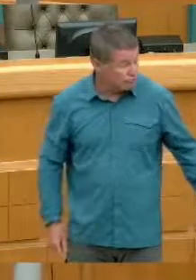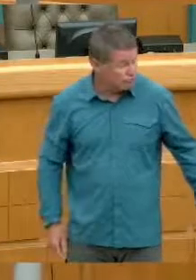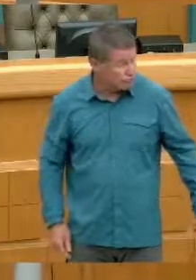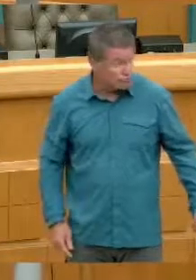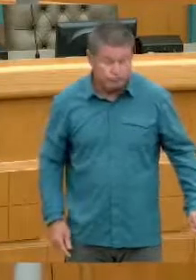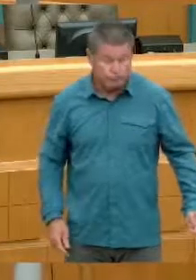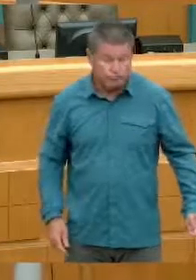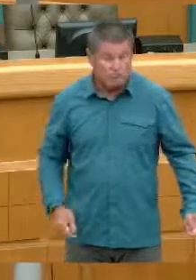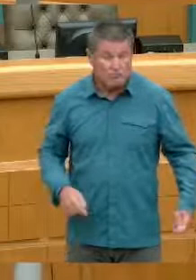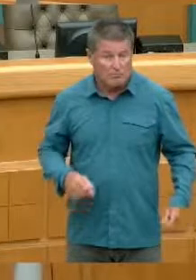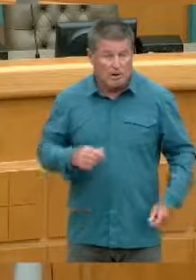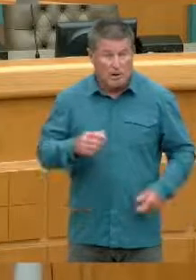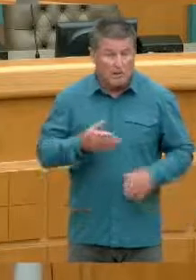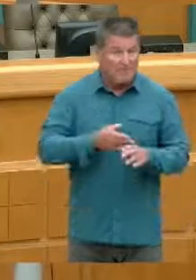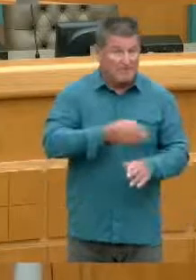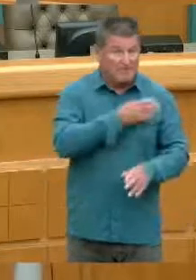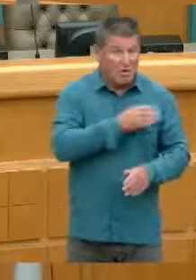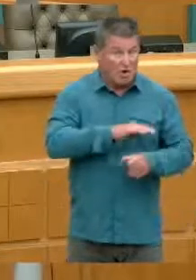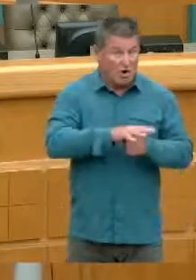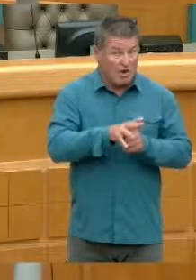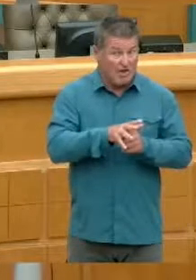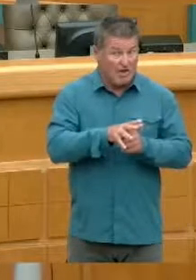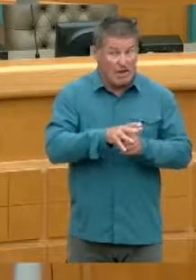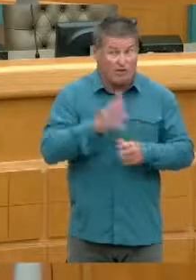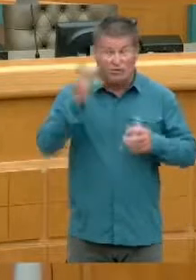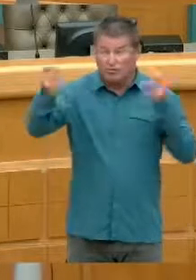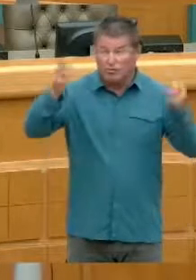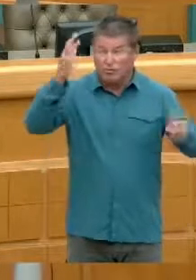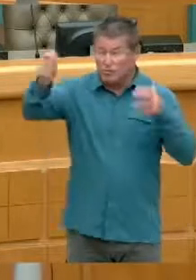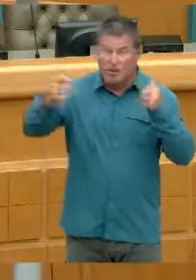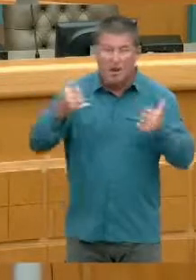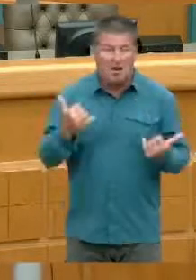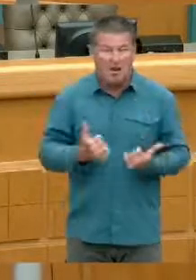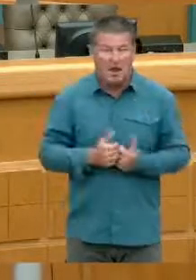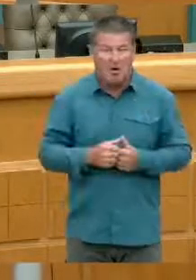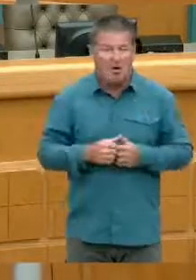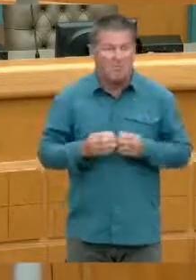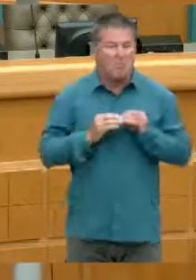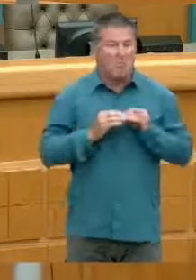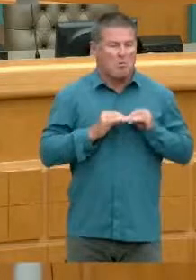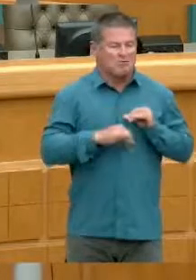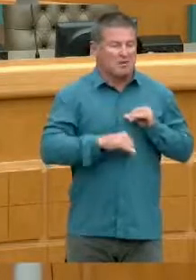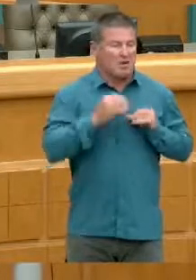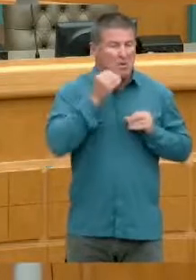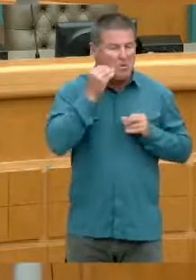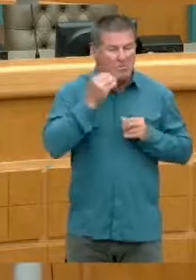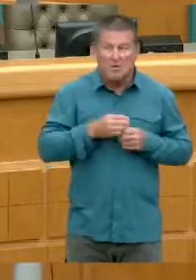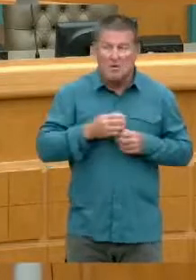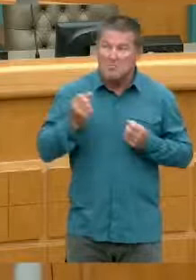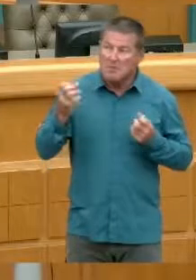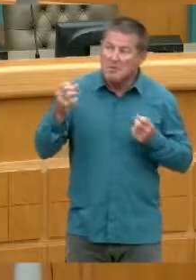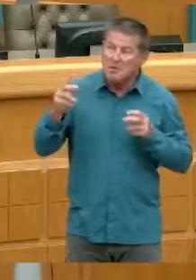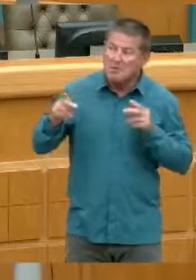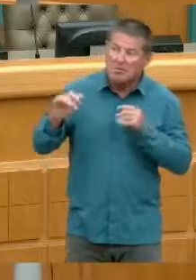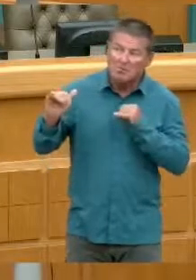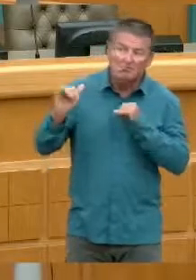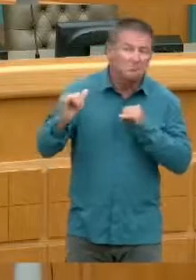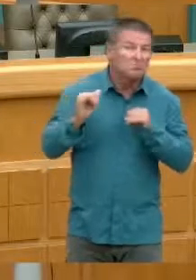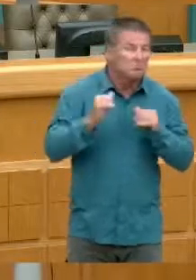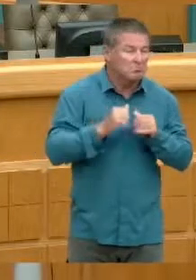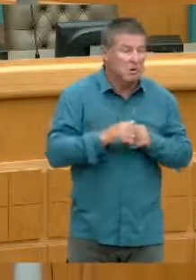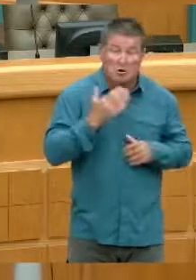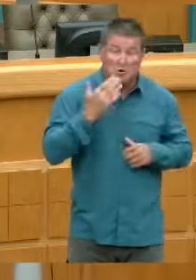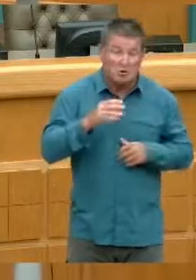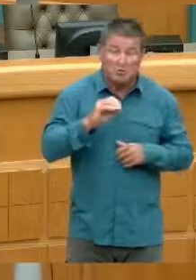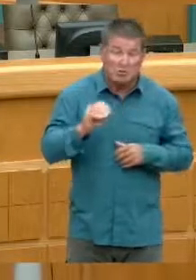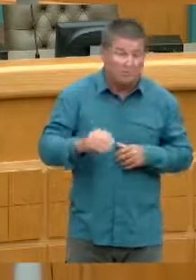I would have if this wasn't occurring. And so there's several other people that are doing that also, a fairly good proportion.